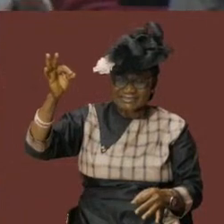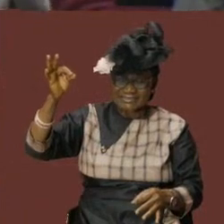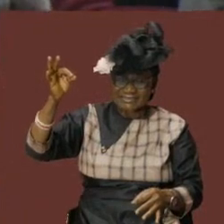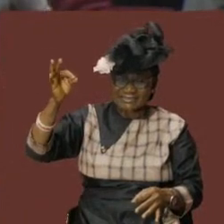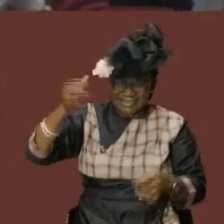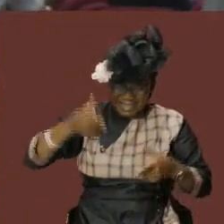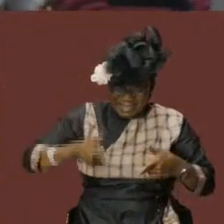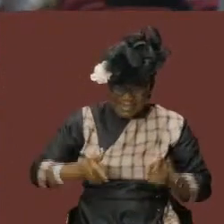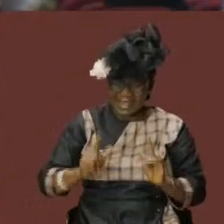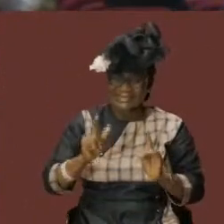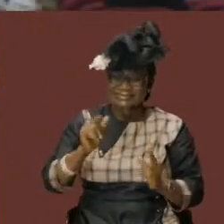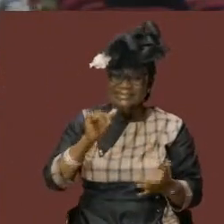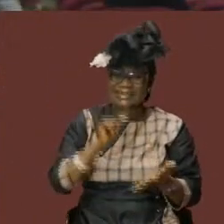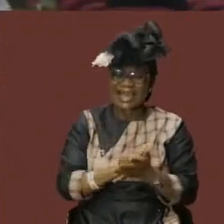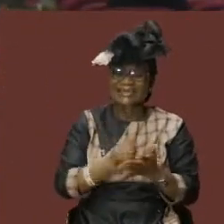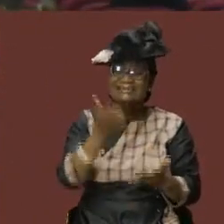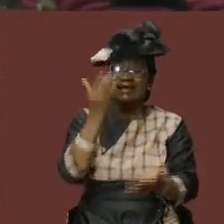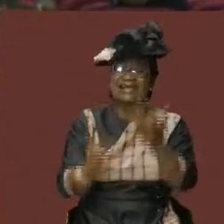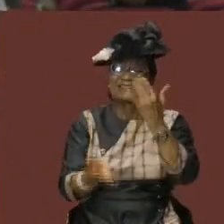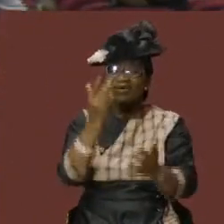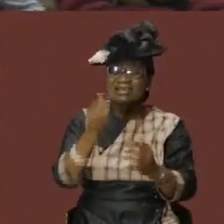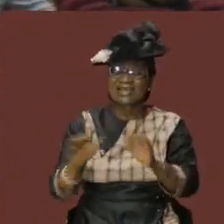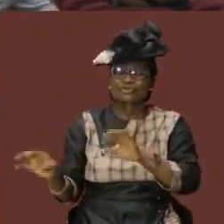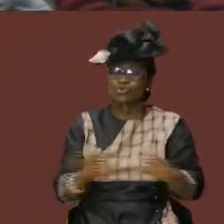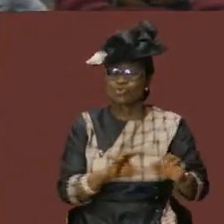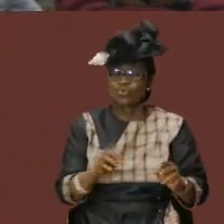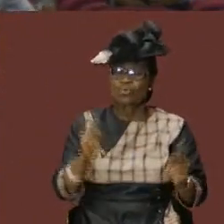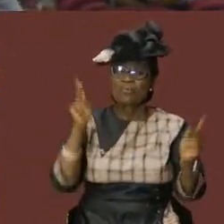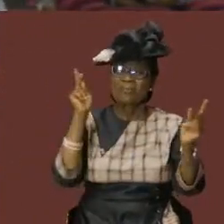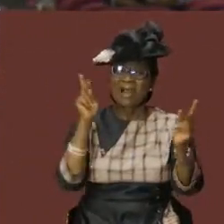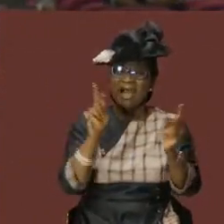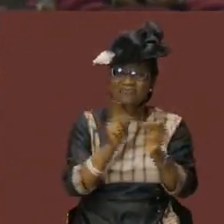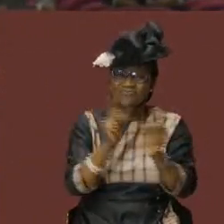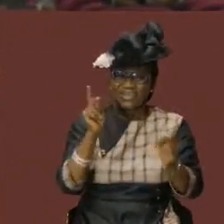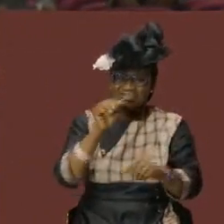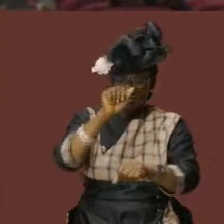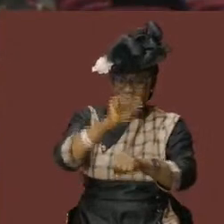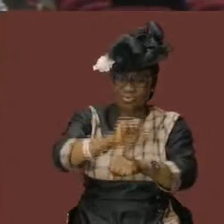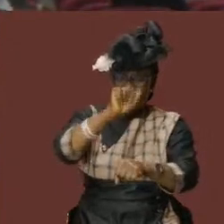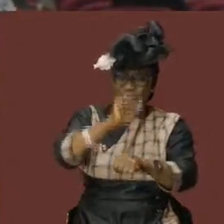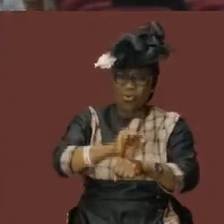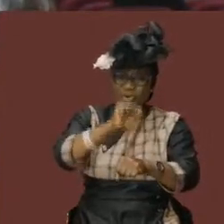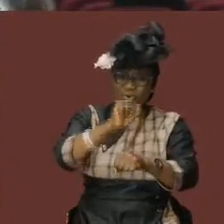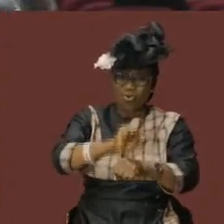Let that fire do a perfect job,